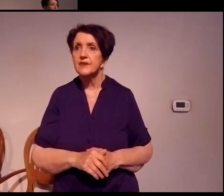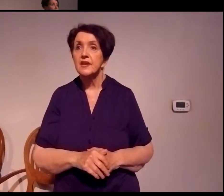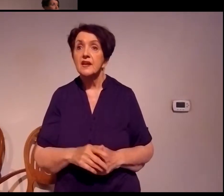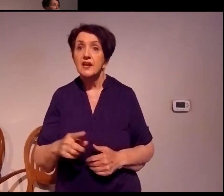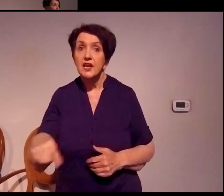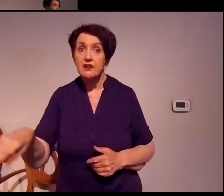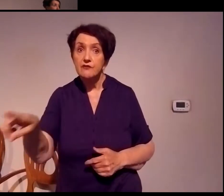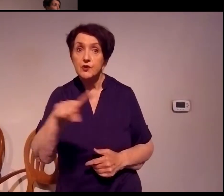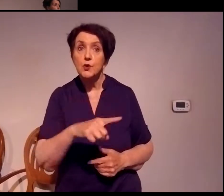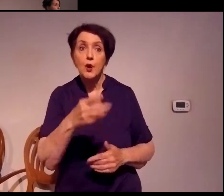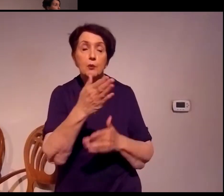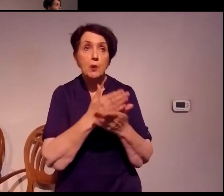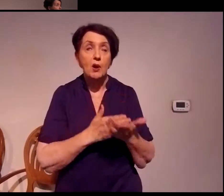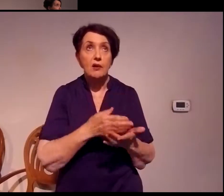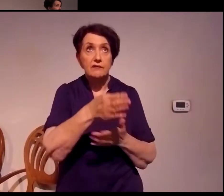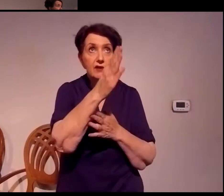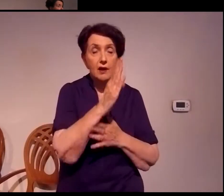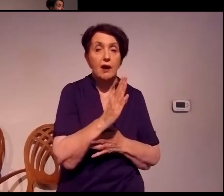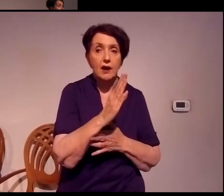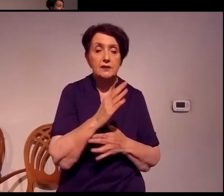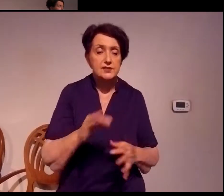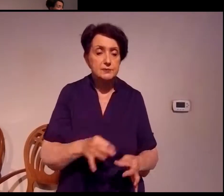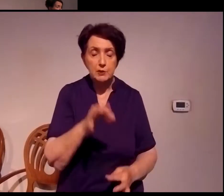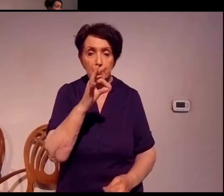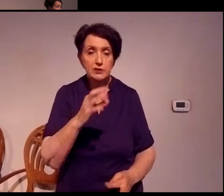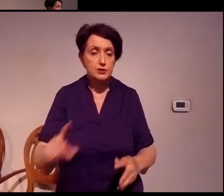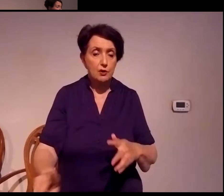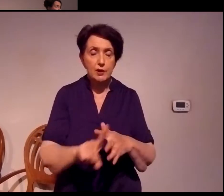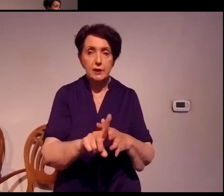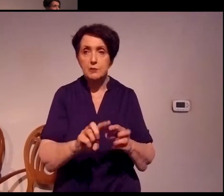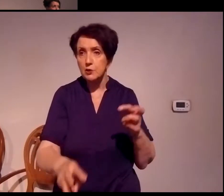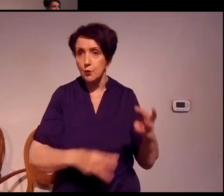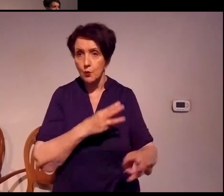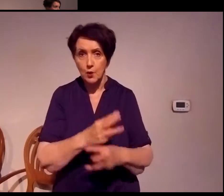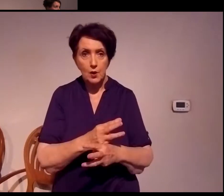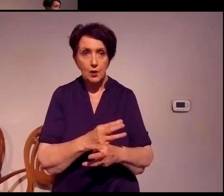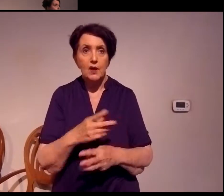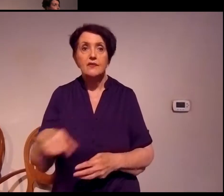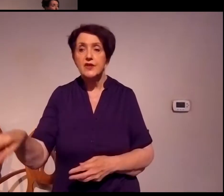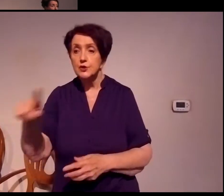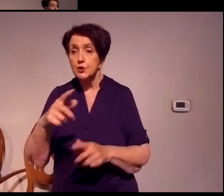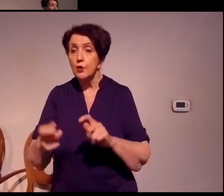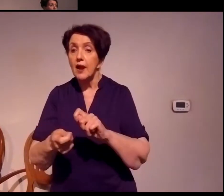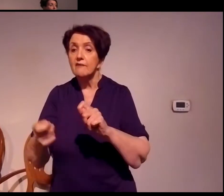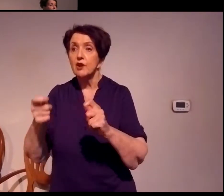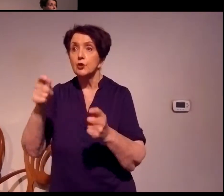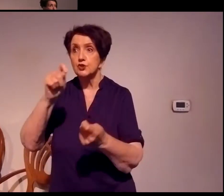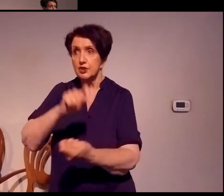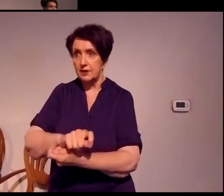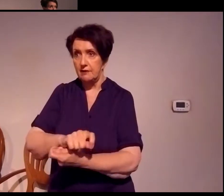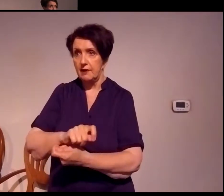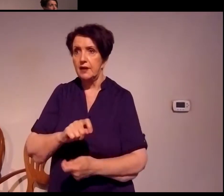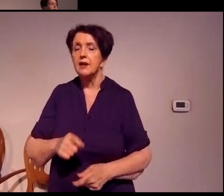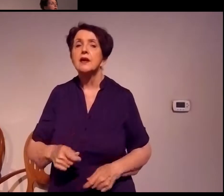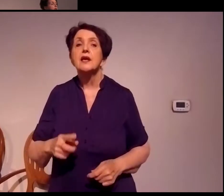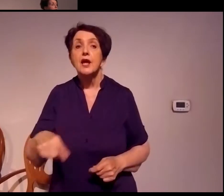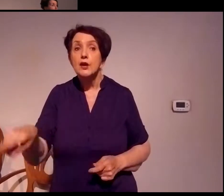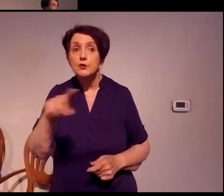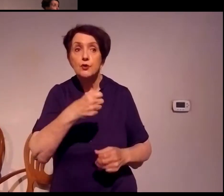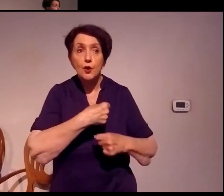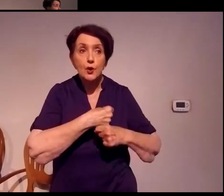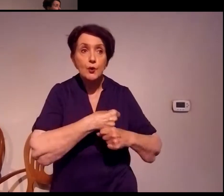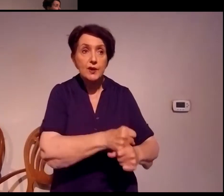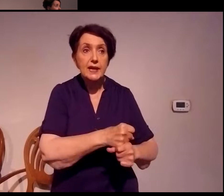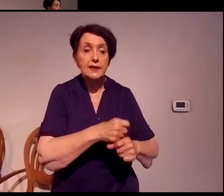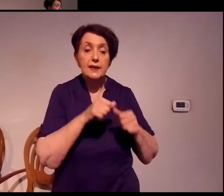of the divine, if you are an emanation of Spirit made manifest, then you are evolutionary and you are creating consistently, because that's